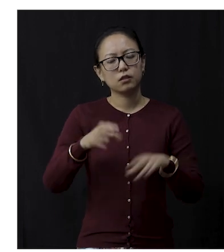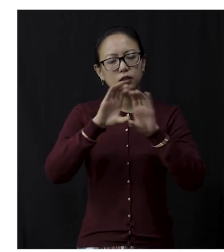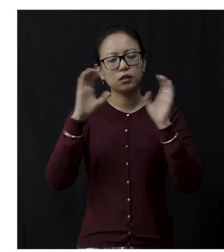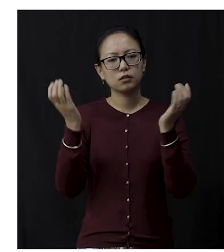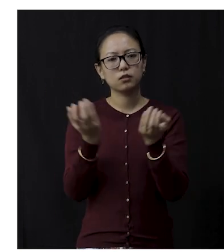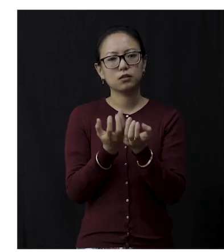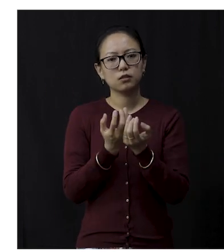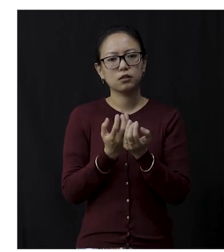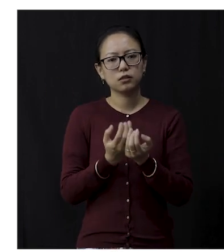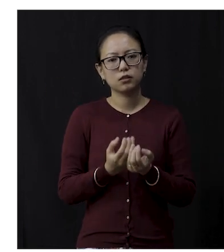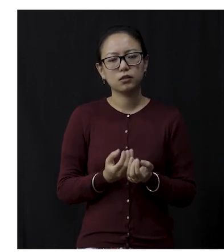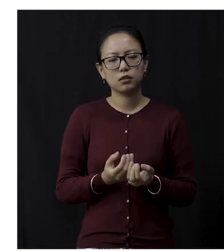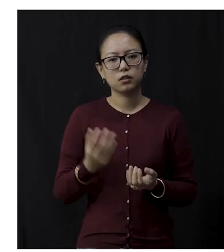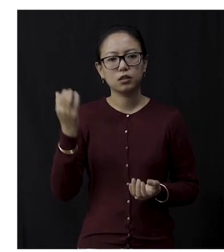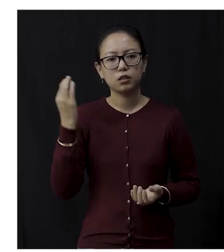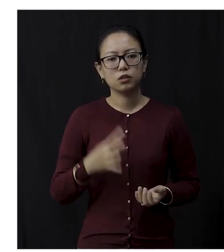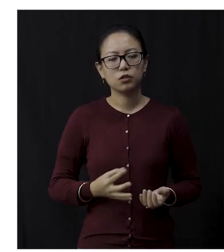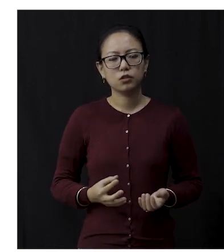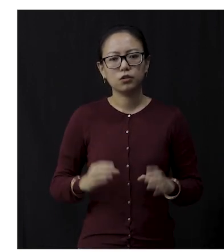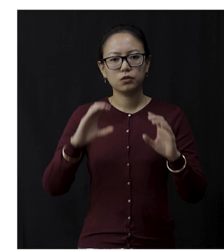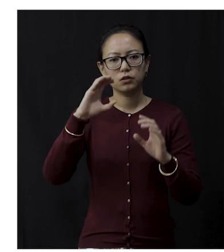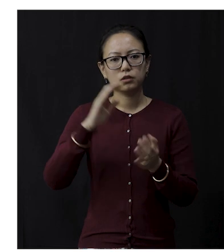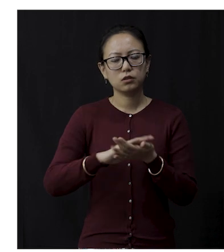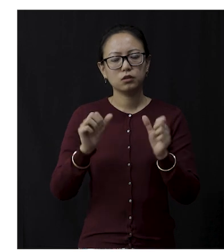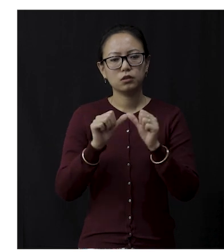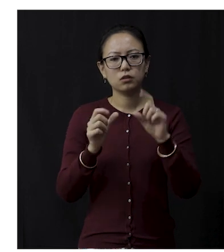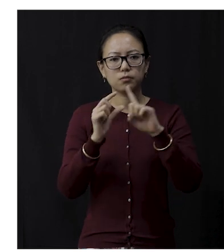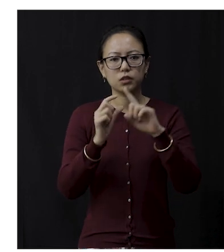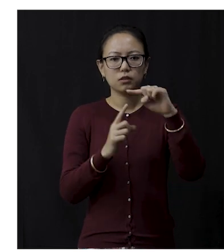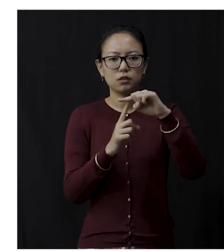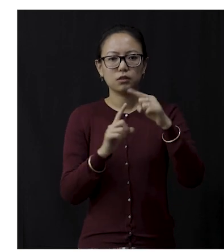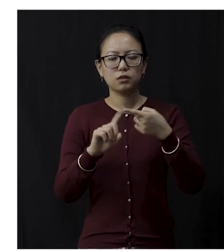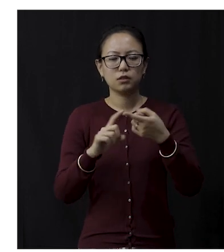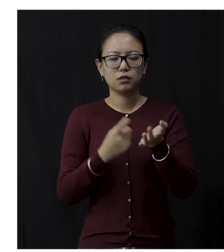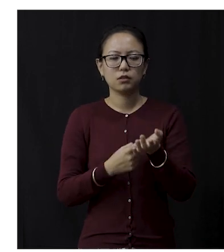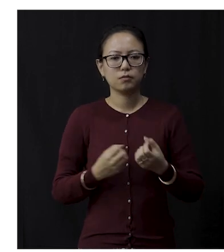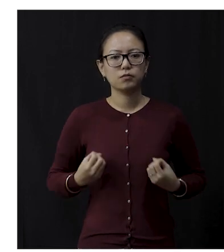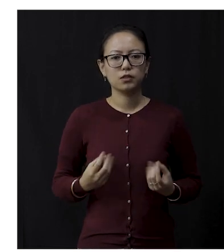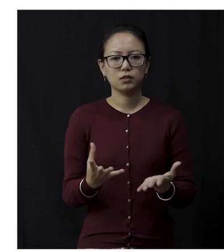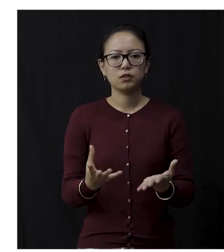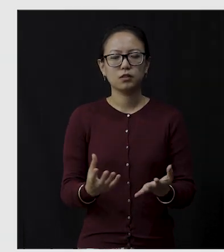class, we will start a new chapter, a new lesson, which will be very interesting.